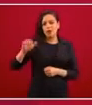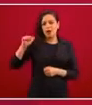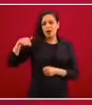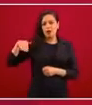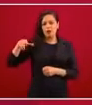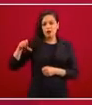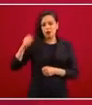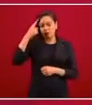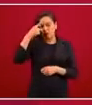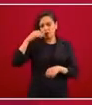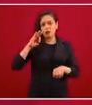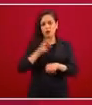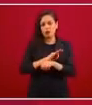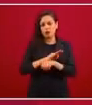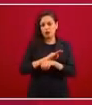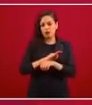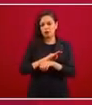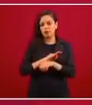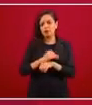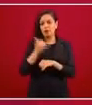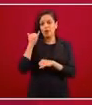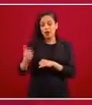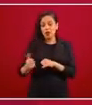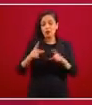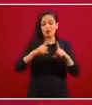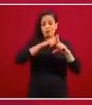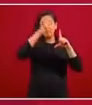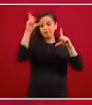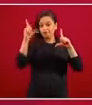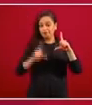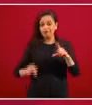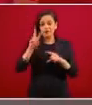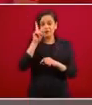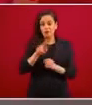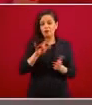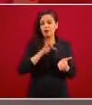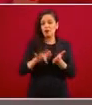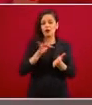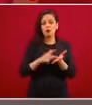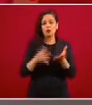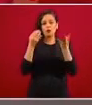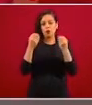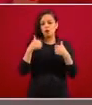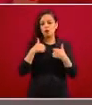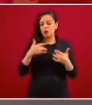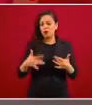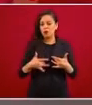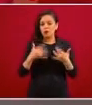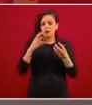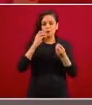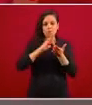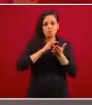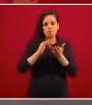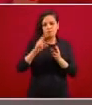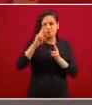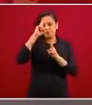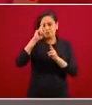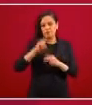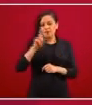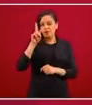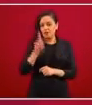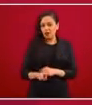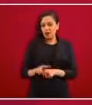thank the support of the President of the Republic. I'm very privileged and very